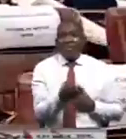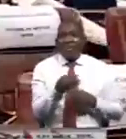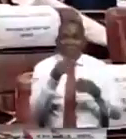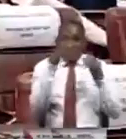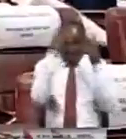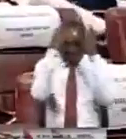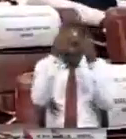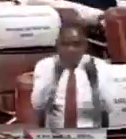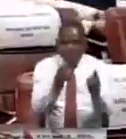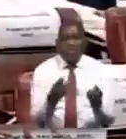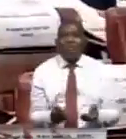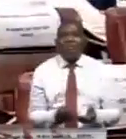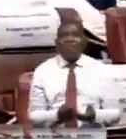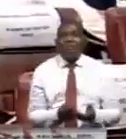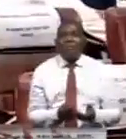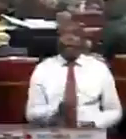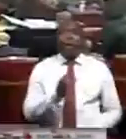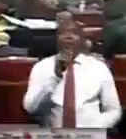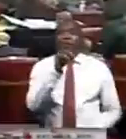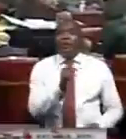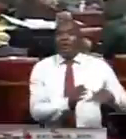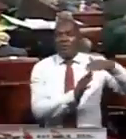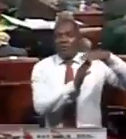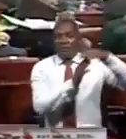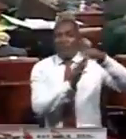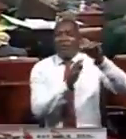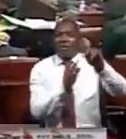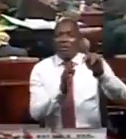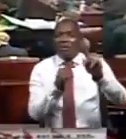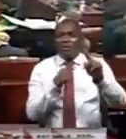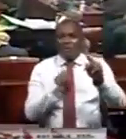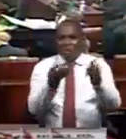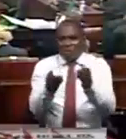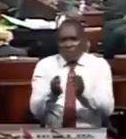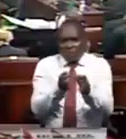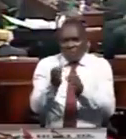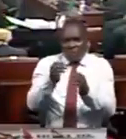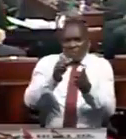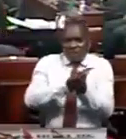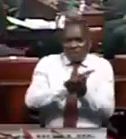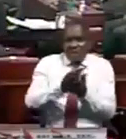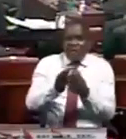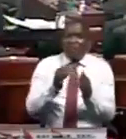determine. Mr. Chikasa, may I seek clarification? Yes, my Lord.